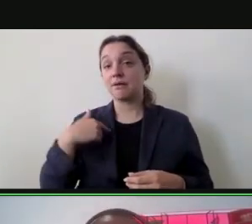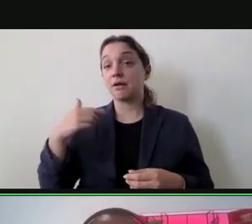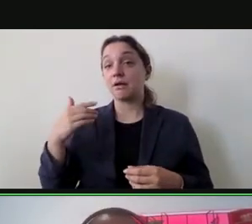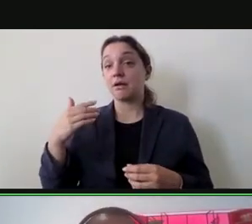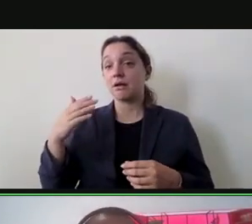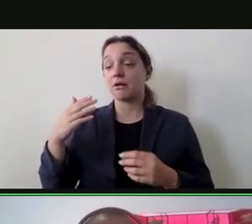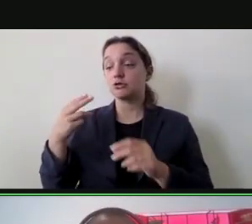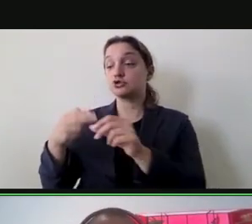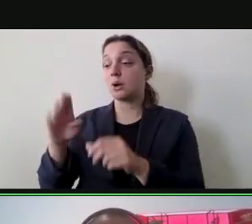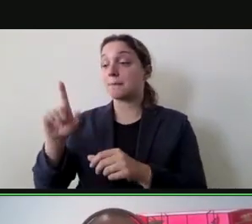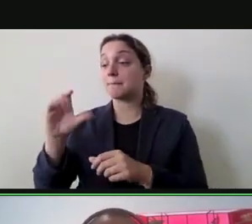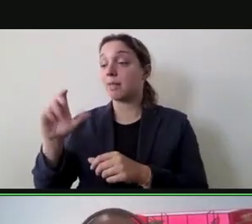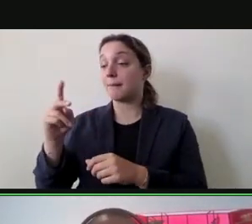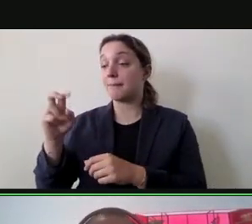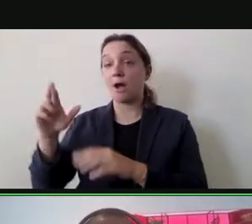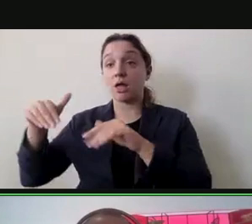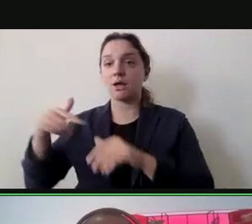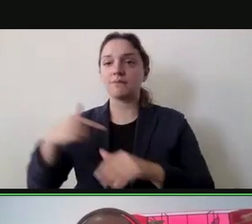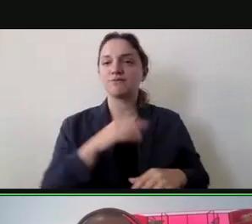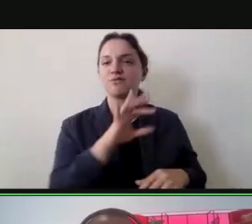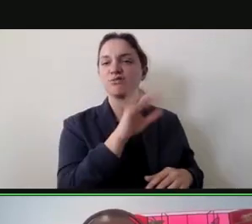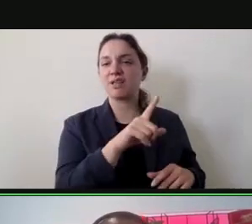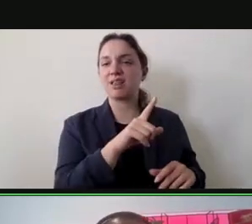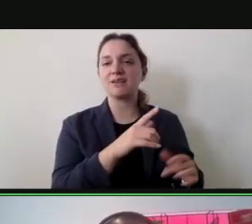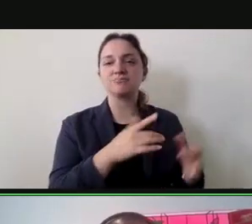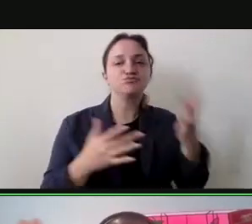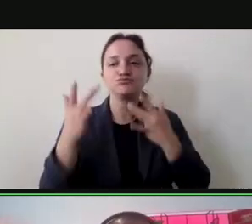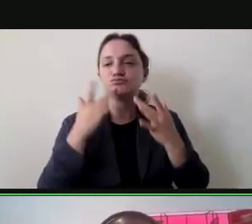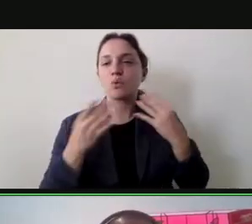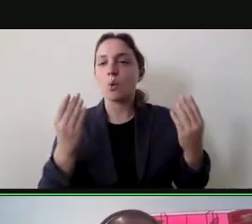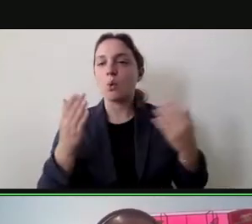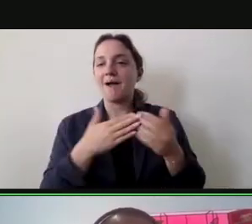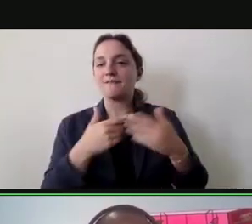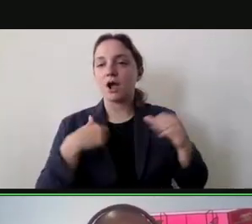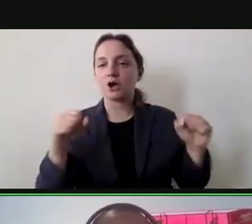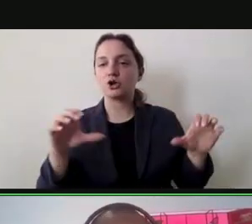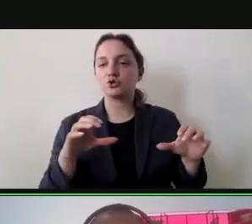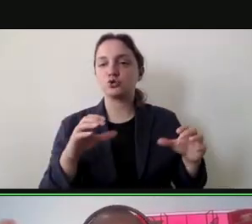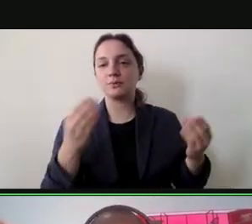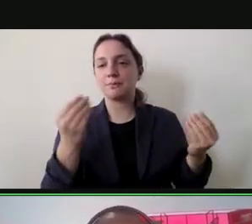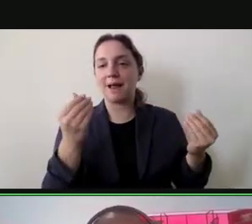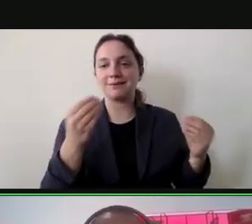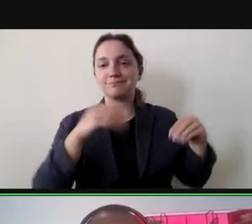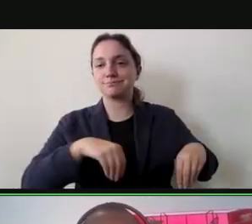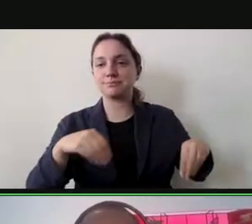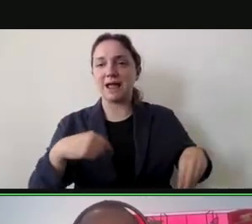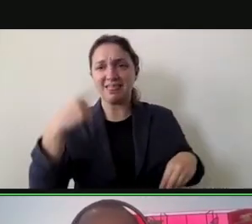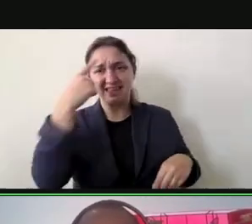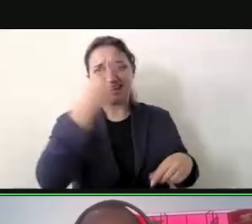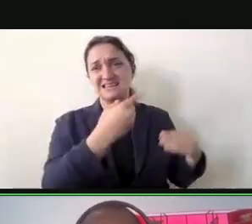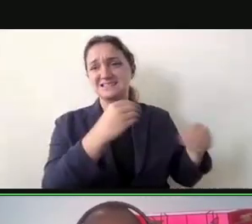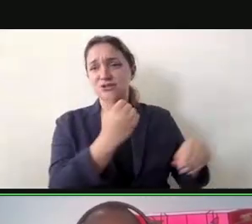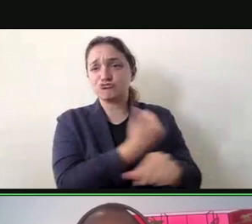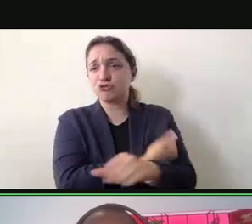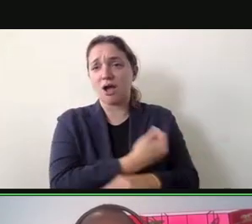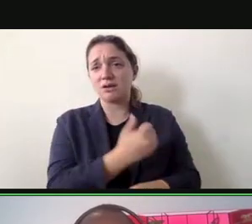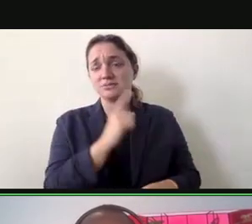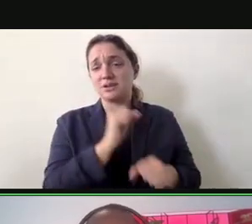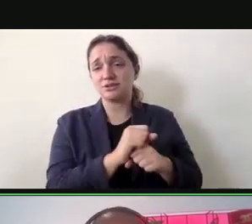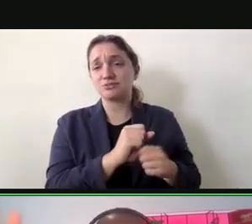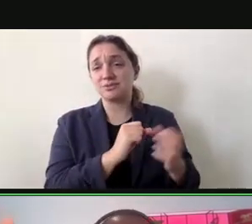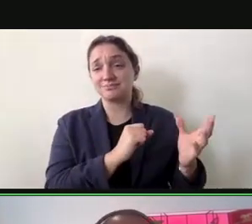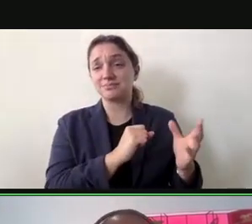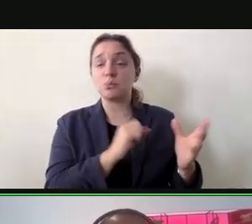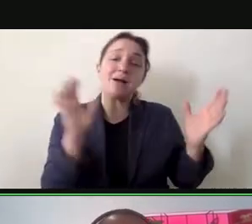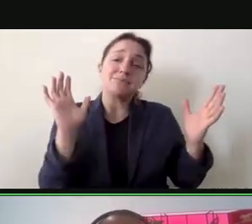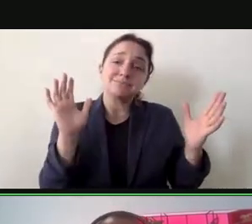just kind of freelancing and do whatever I could to make $1. That's like, he was like selling drugs, I think is what he actually was doing. Well,